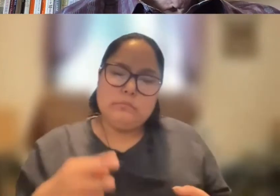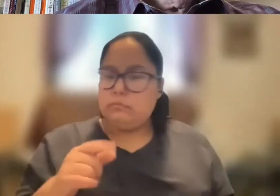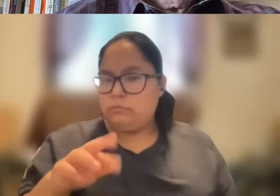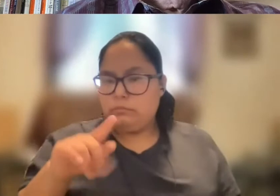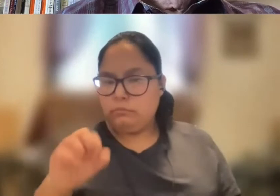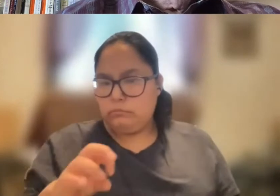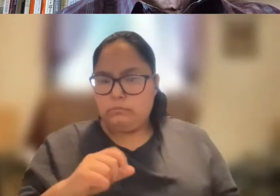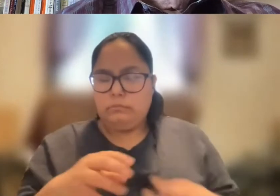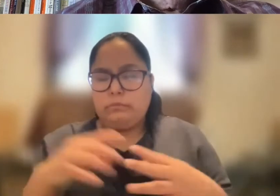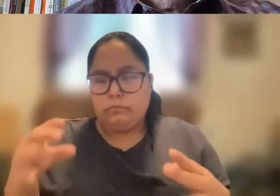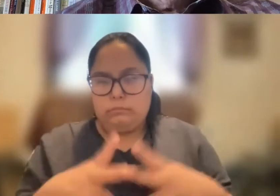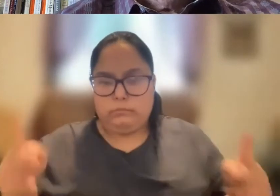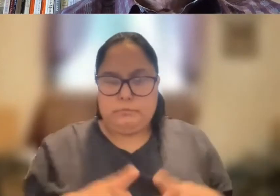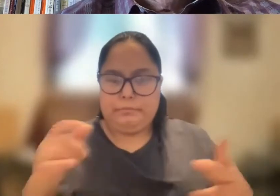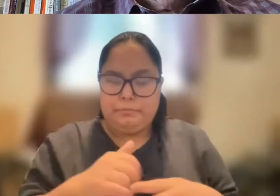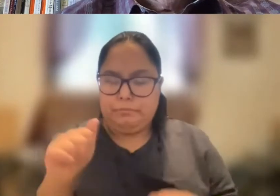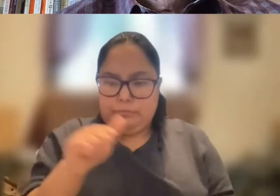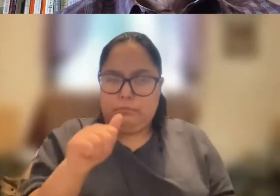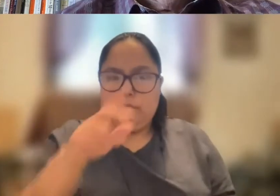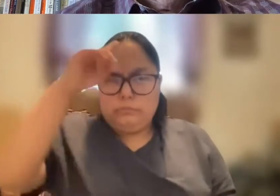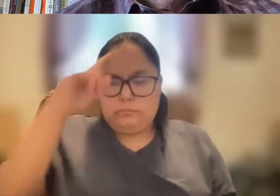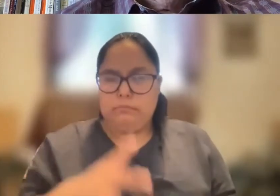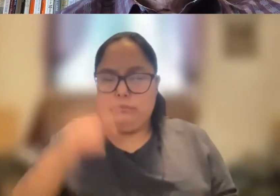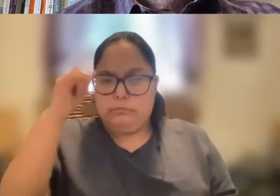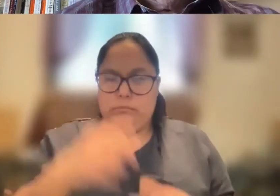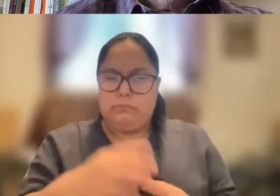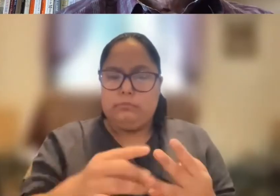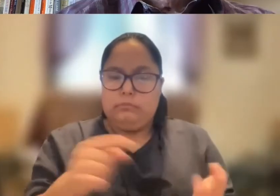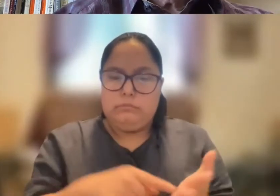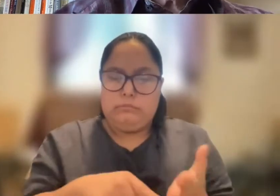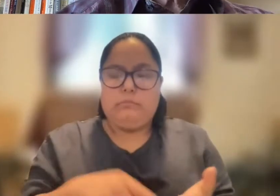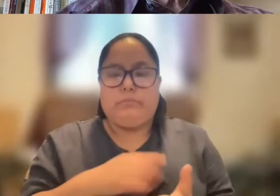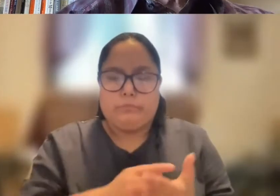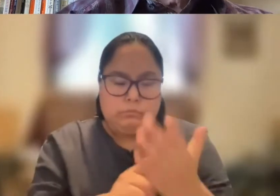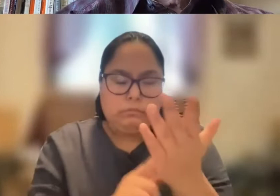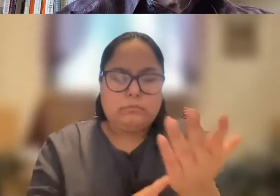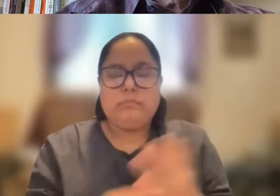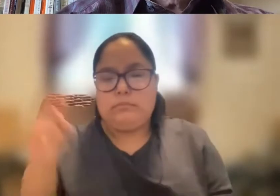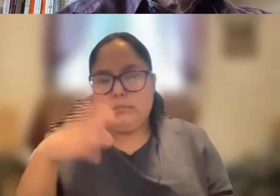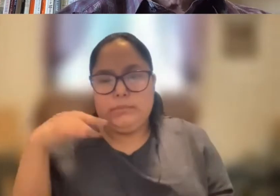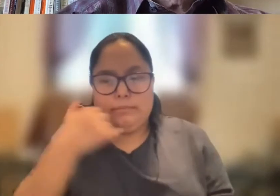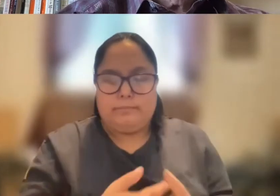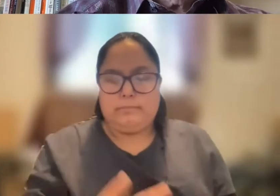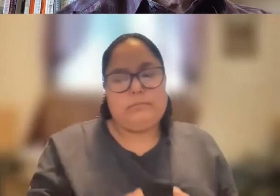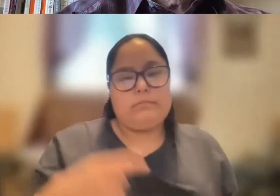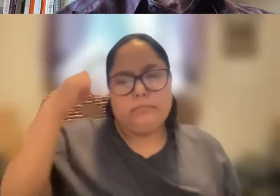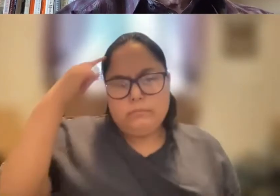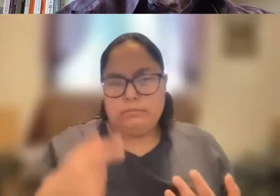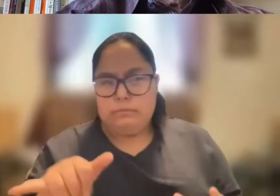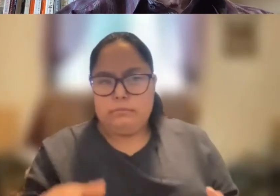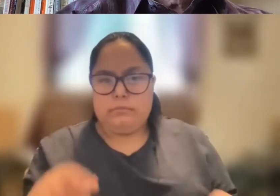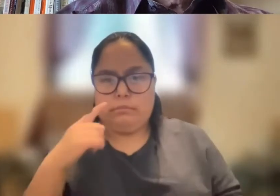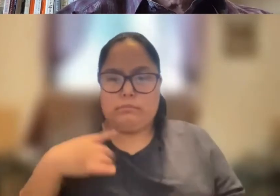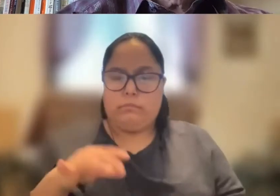response center app. So click into the app and it gives you resources. It gives you the number to call. If you click